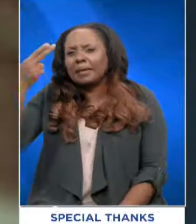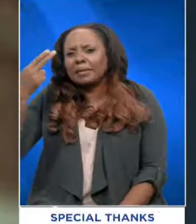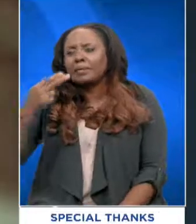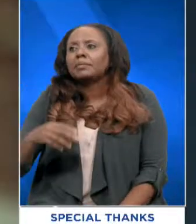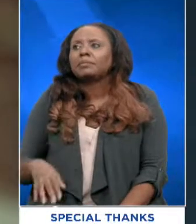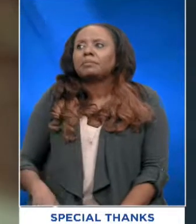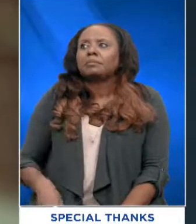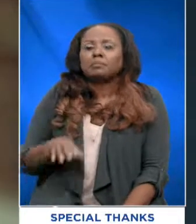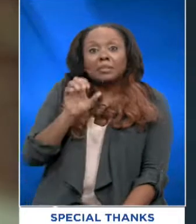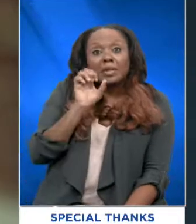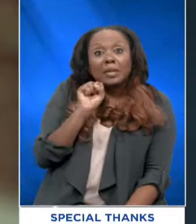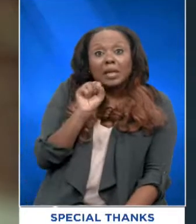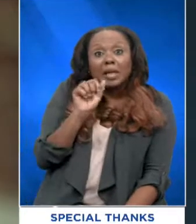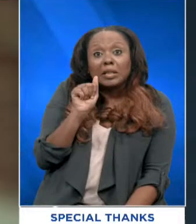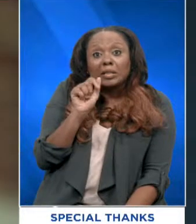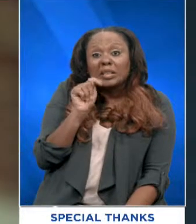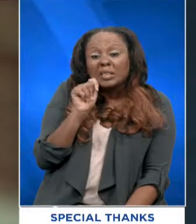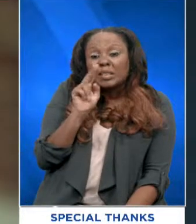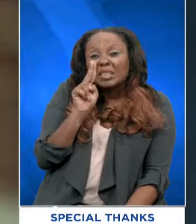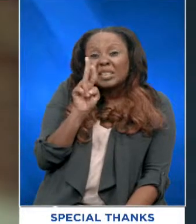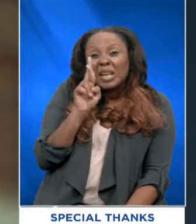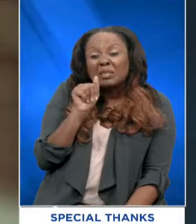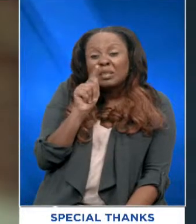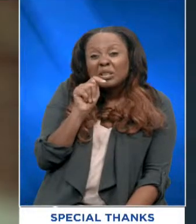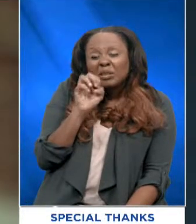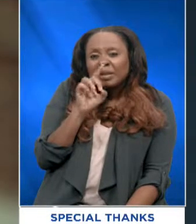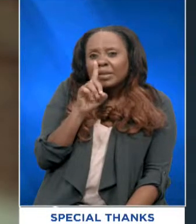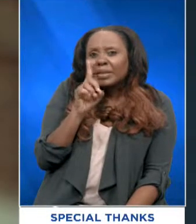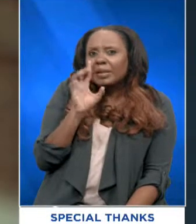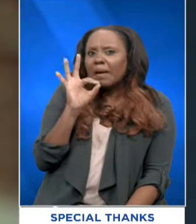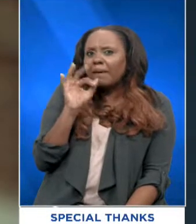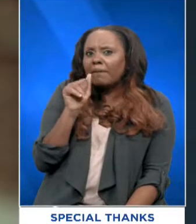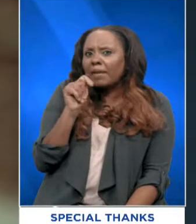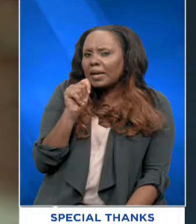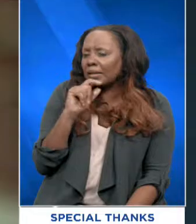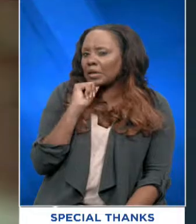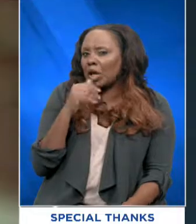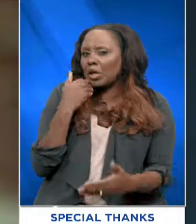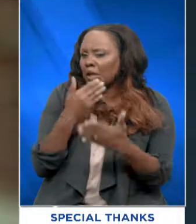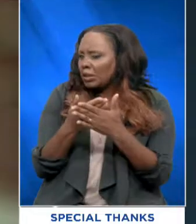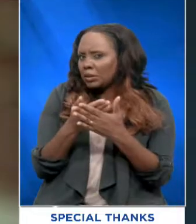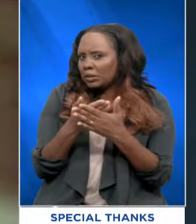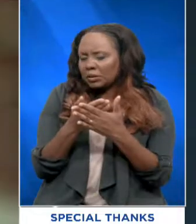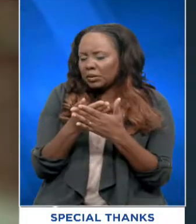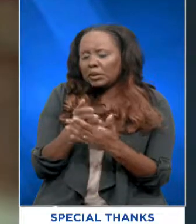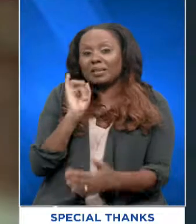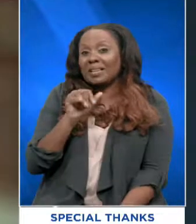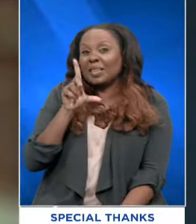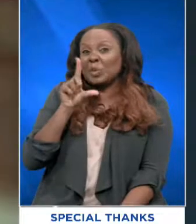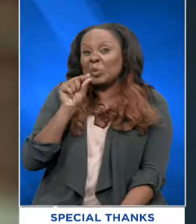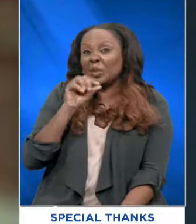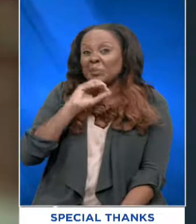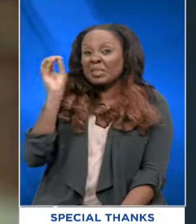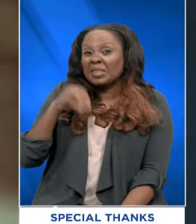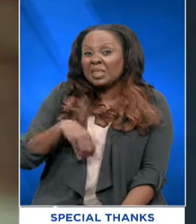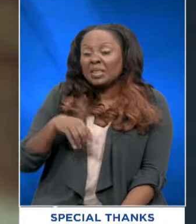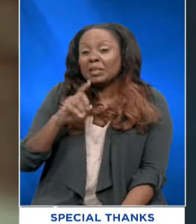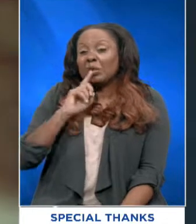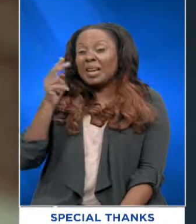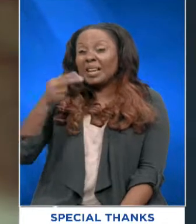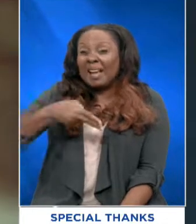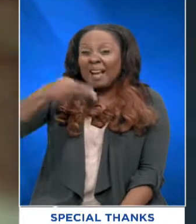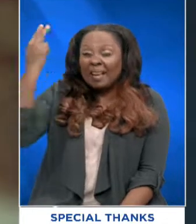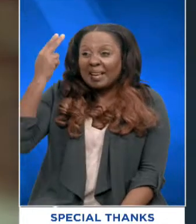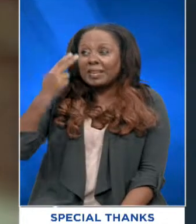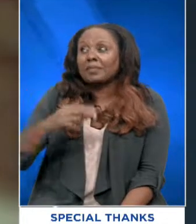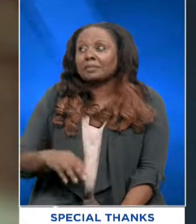that tends to clog your arteries, the fats that we want to try to avoid, is around 20%. So it's already high in saturated fat for a 2-ounce portion.